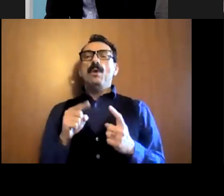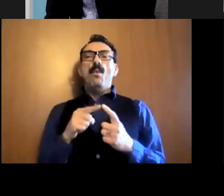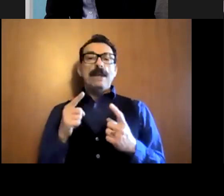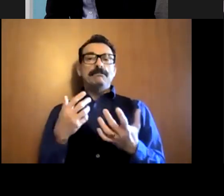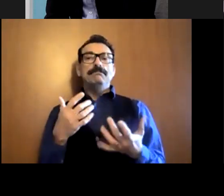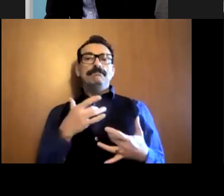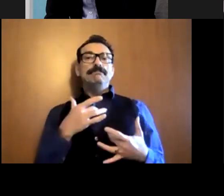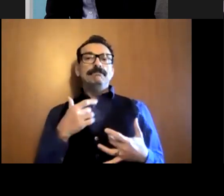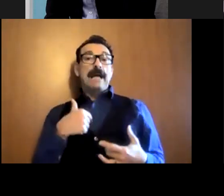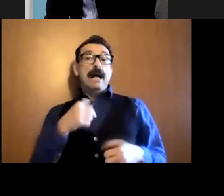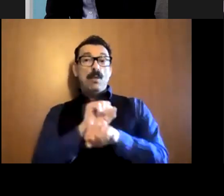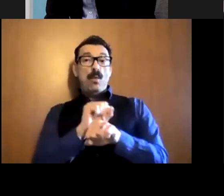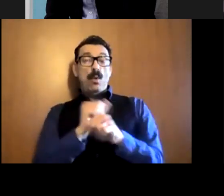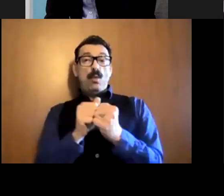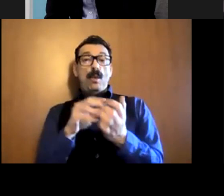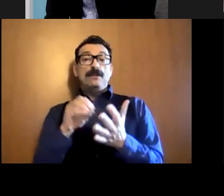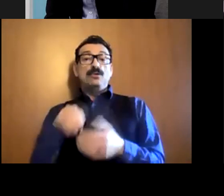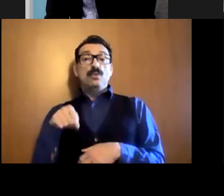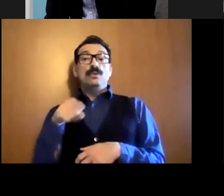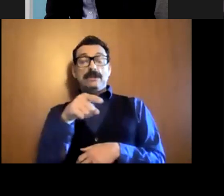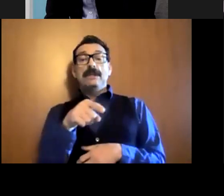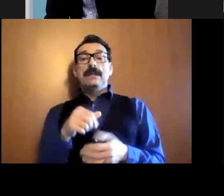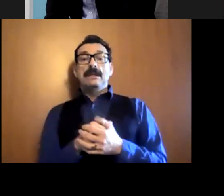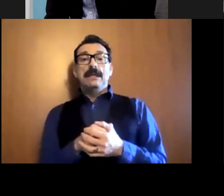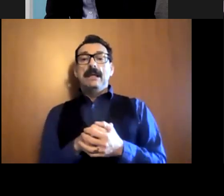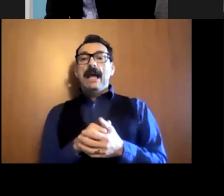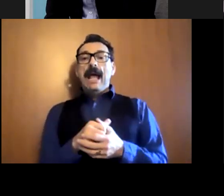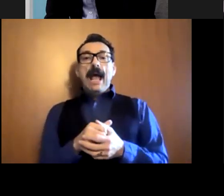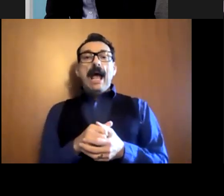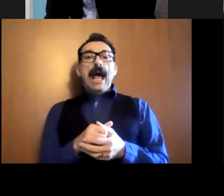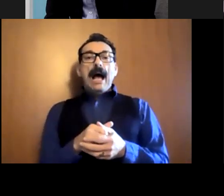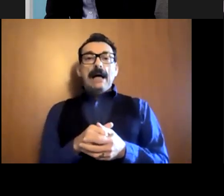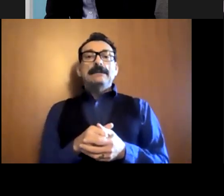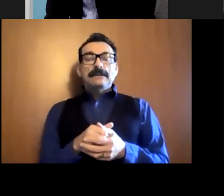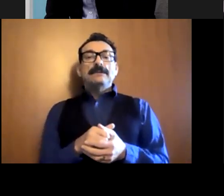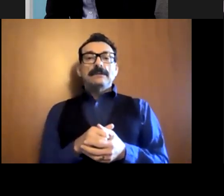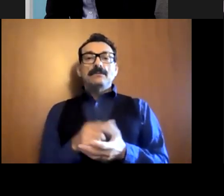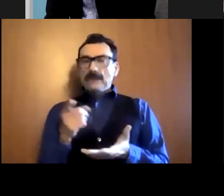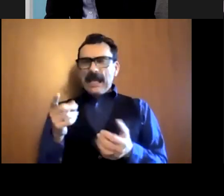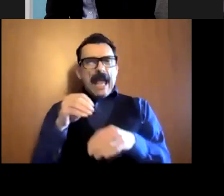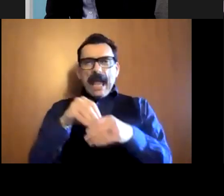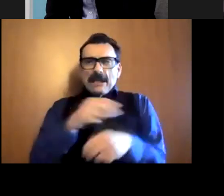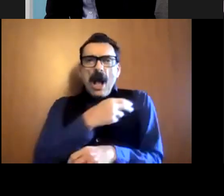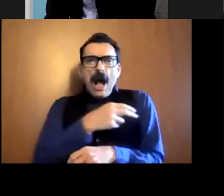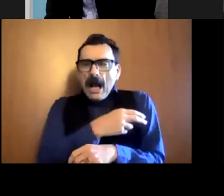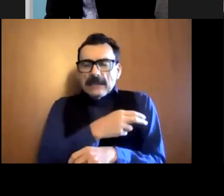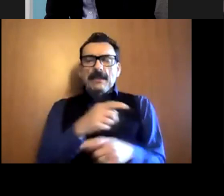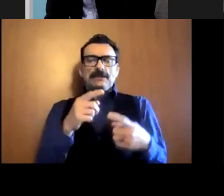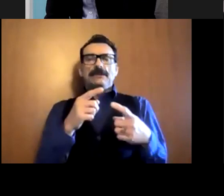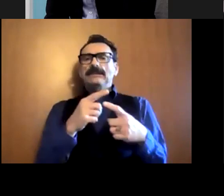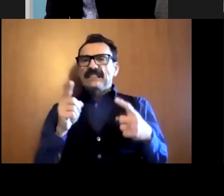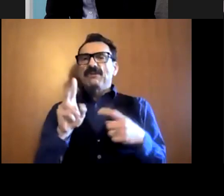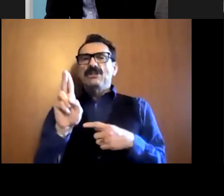exactly where, but I've worked with students and I'm taking care of sicklers in the hospitals, on the floors, in the units. And